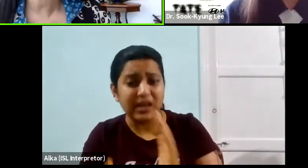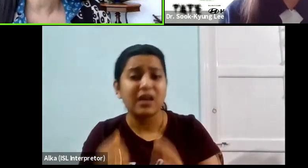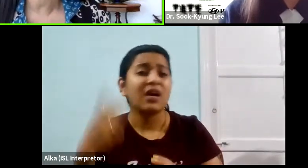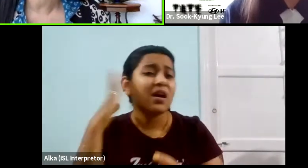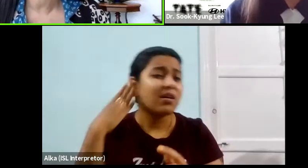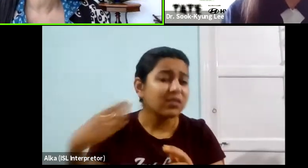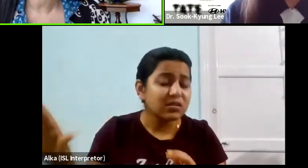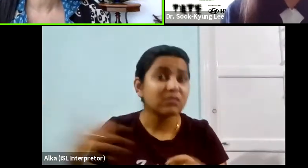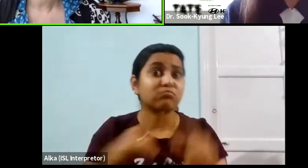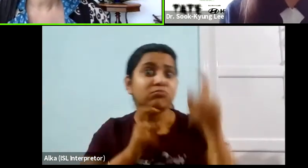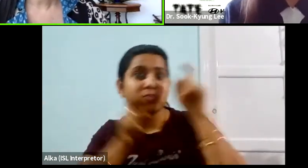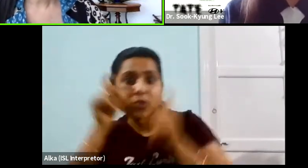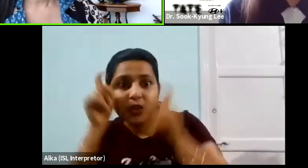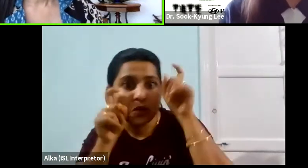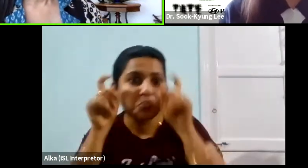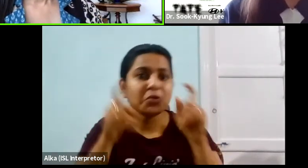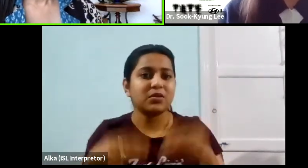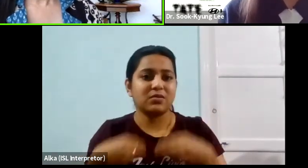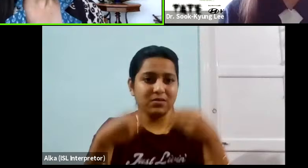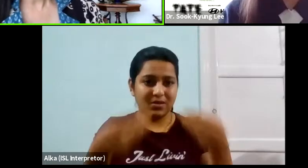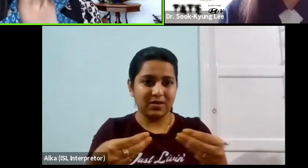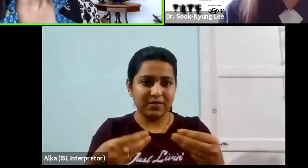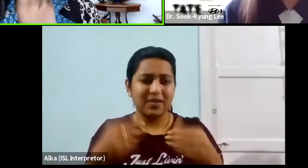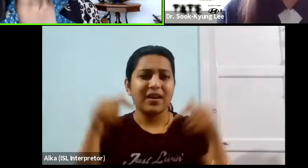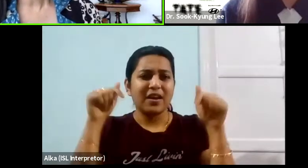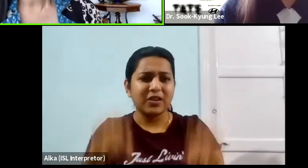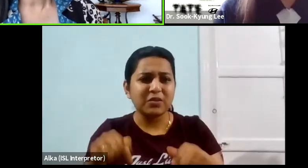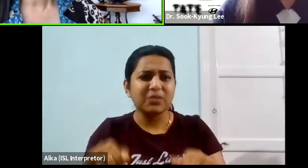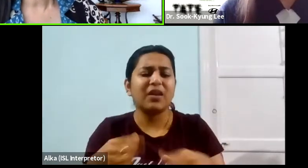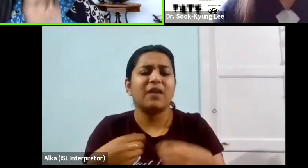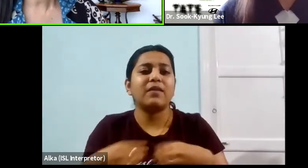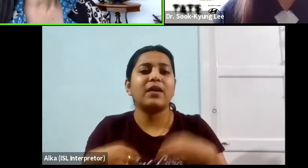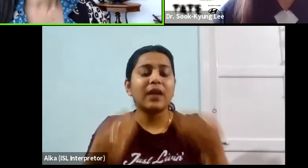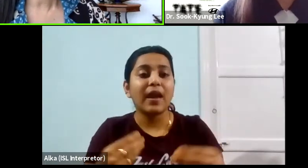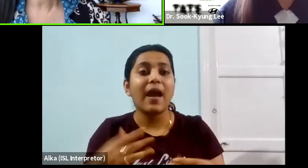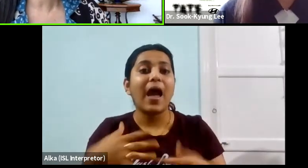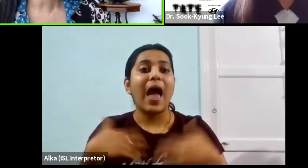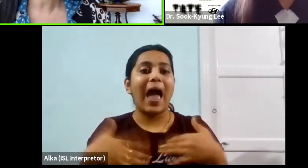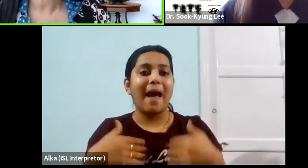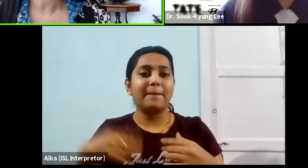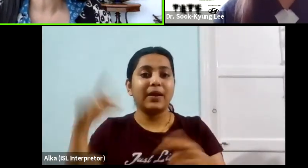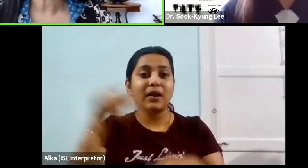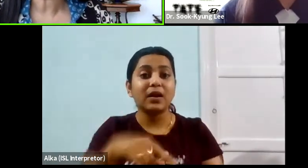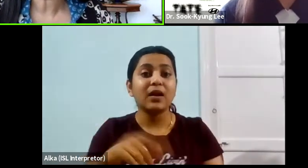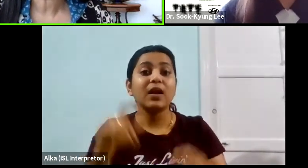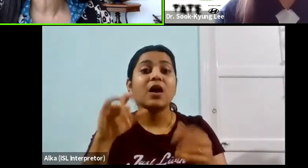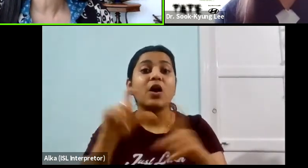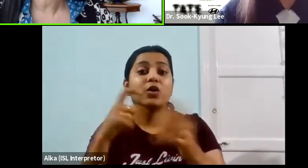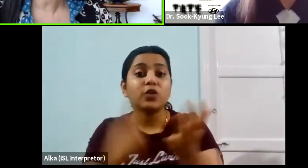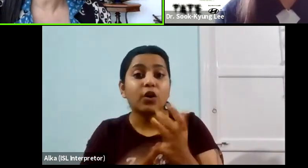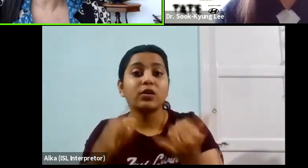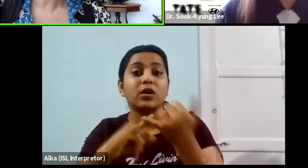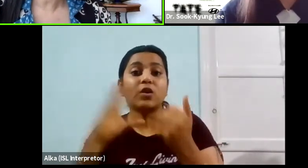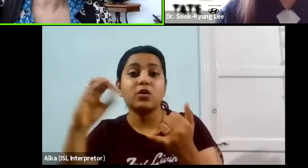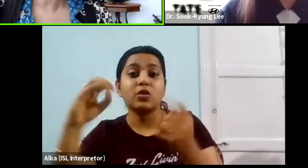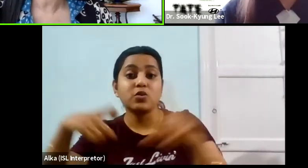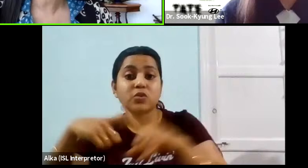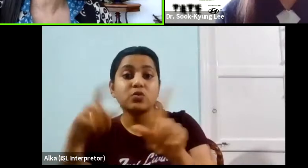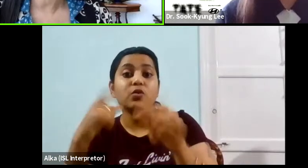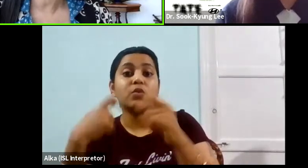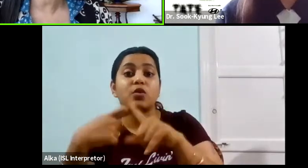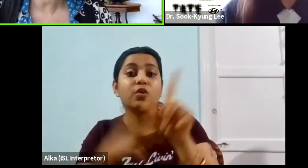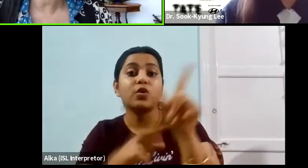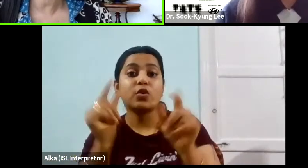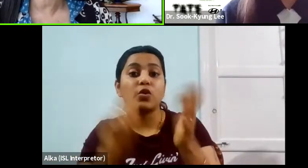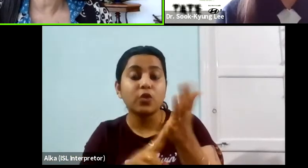for expression. Today, we are delighted to have with us Dr. Suk Kyong Lee, Senior Curator,